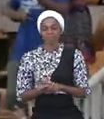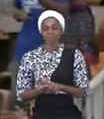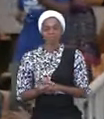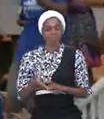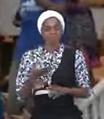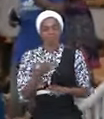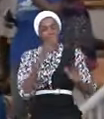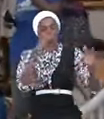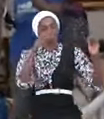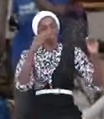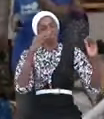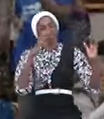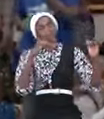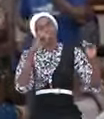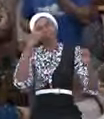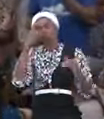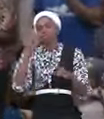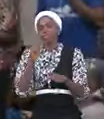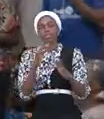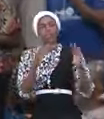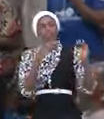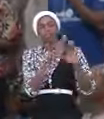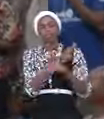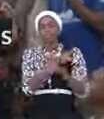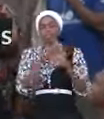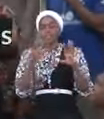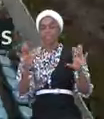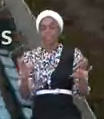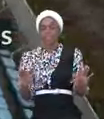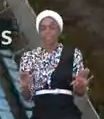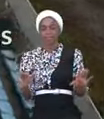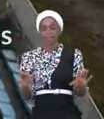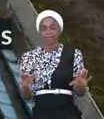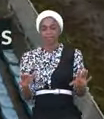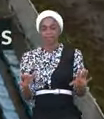There is hope for the hopeless.